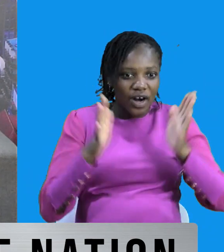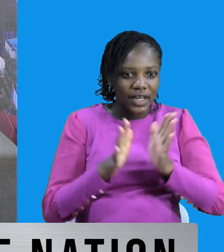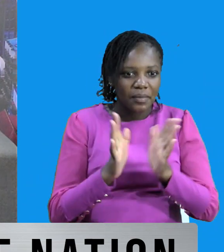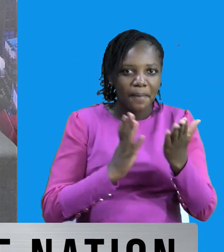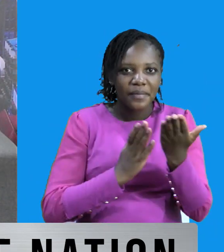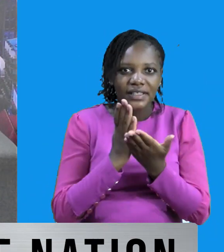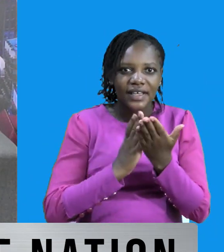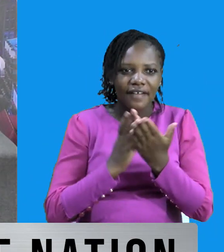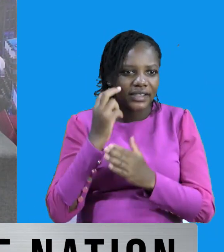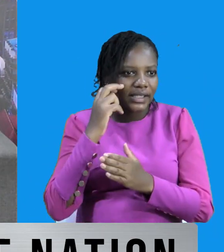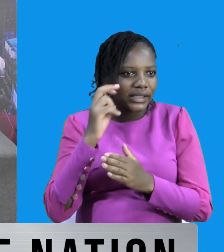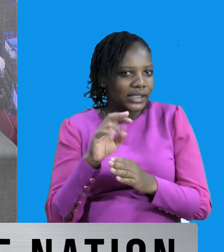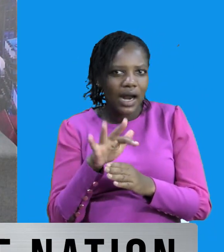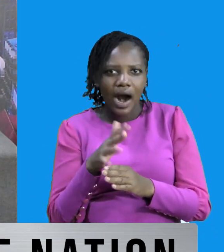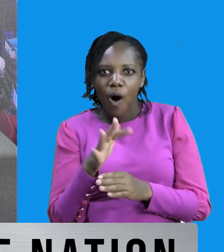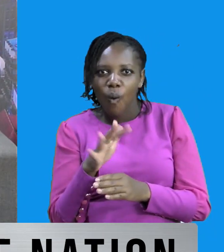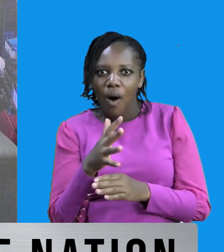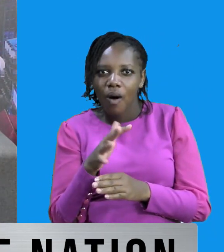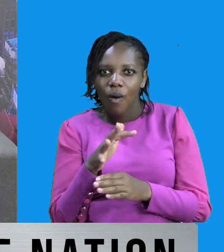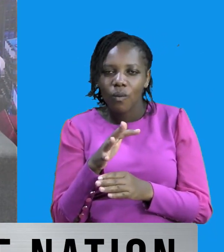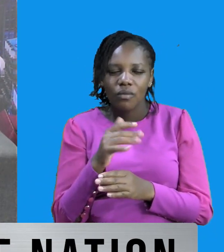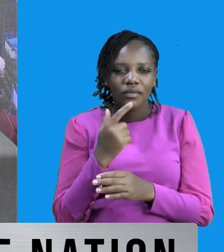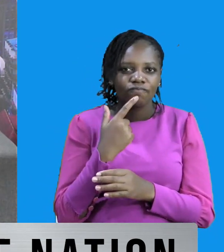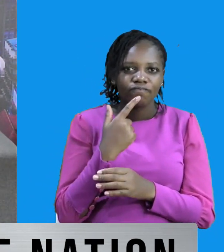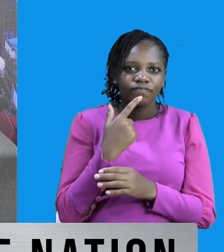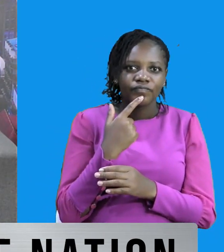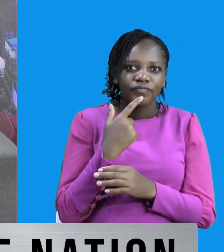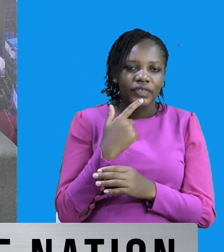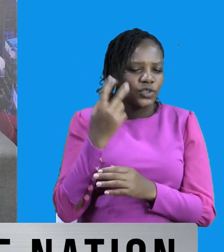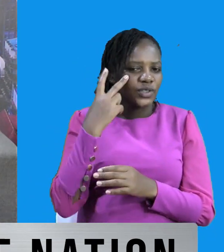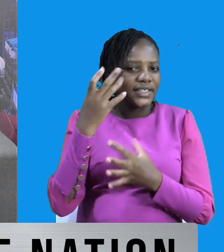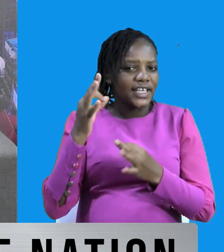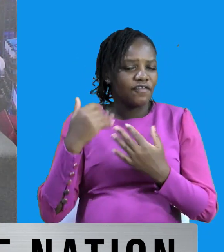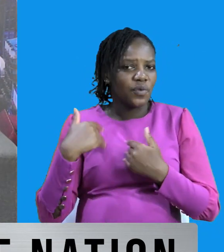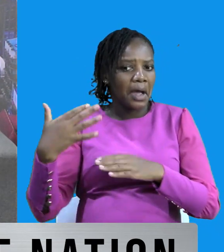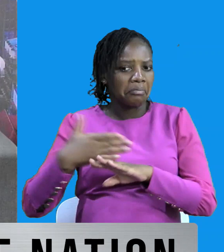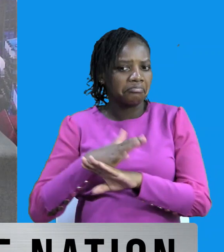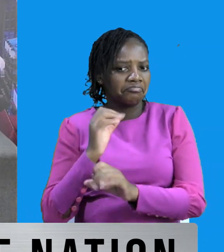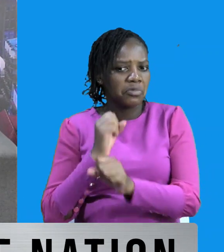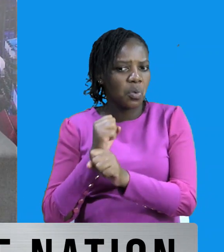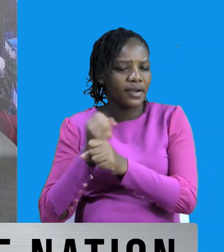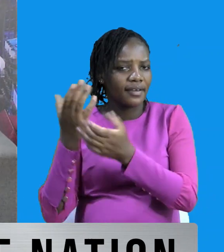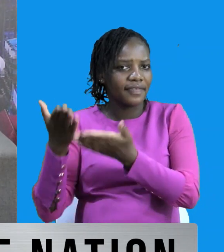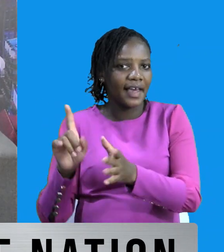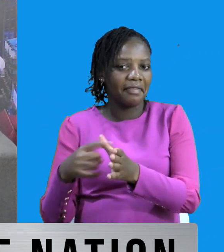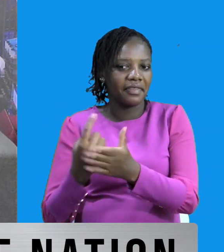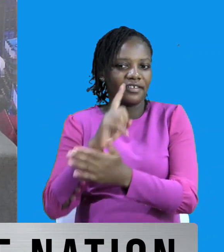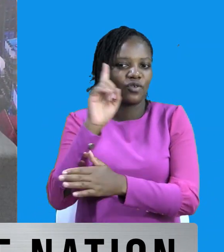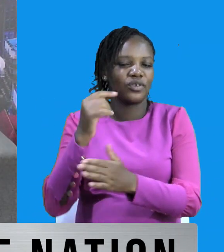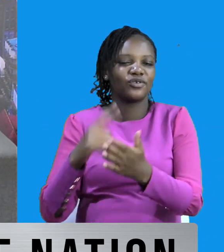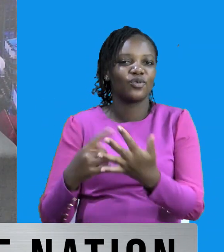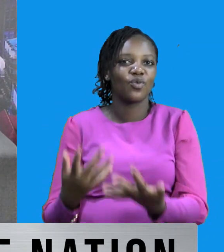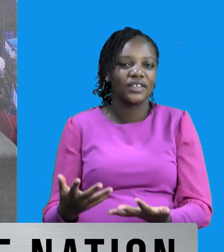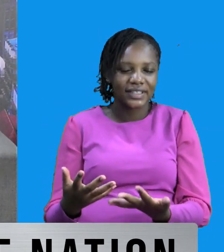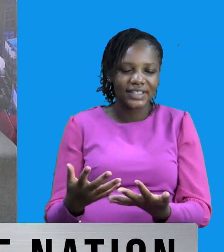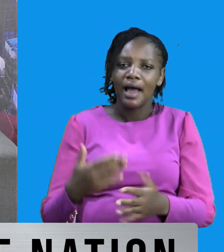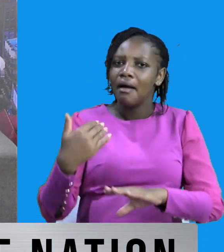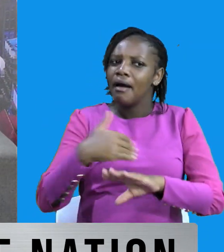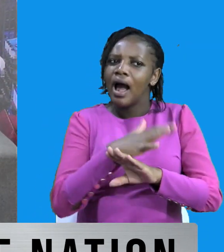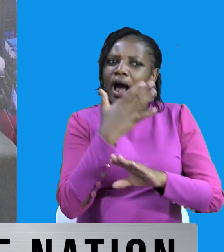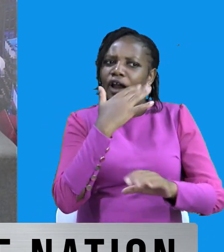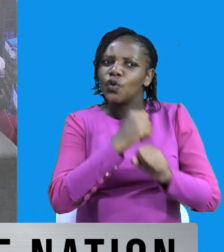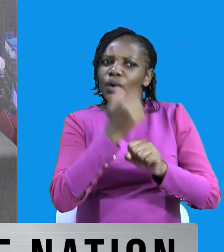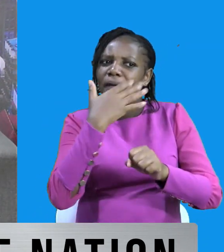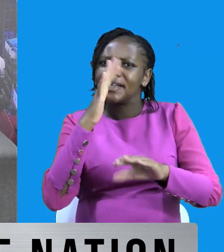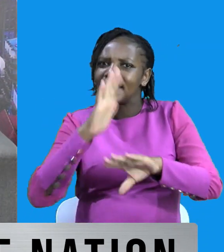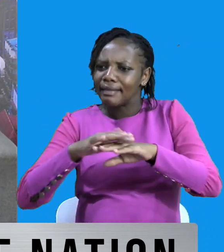lot of people who are, for lack of a better word, quacks working there. And then the question is, are quacks doing better than